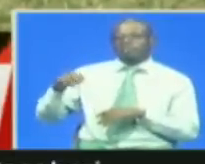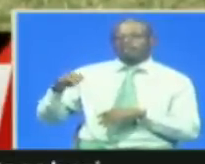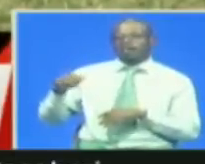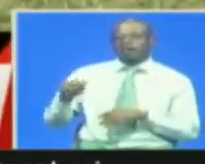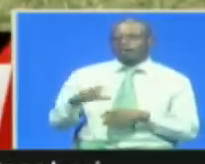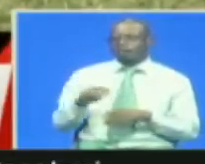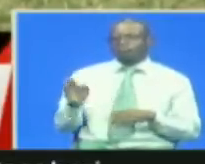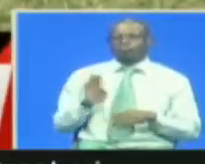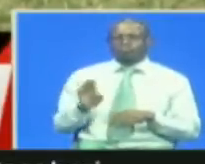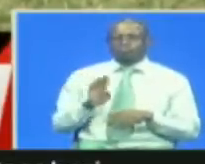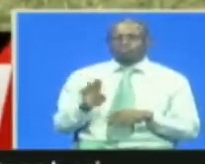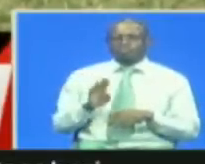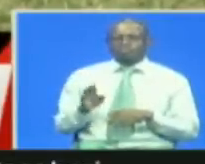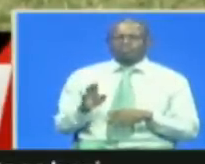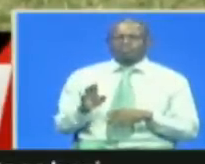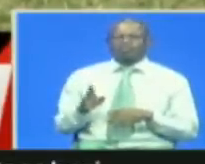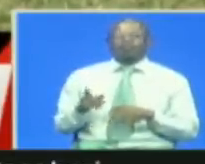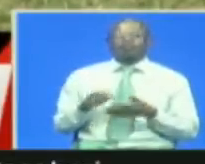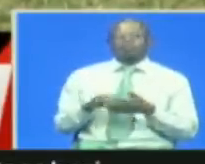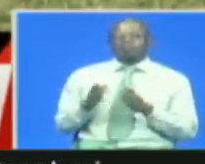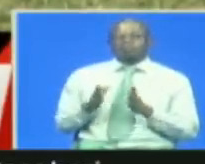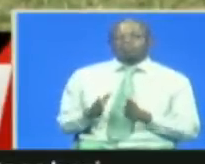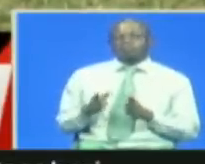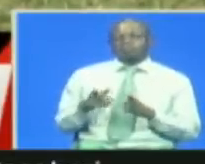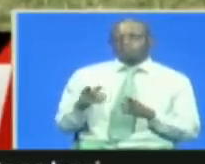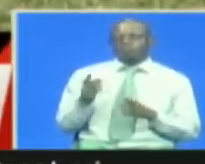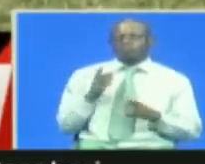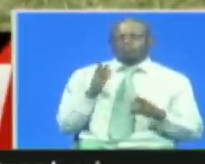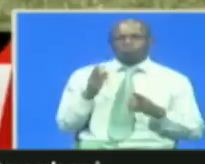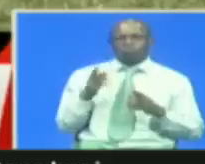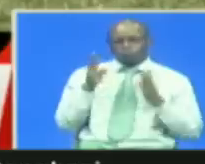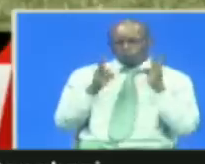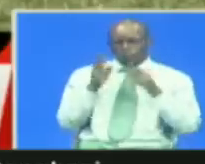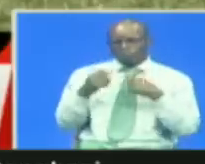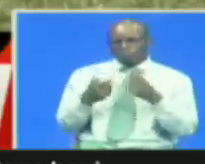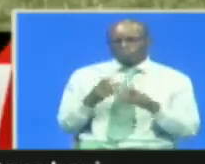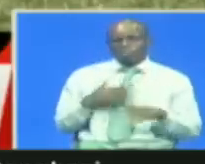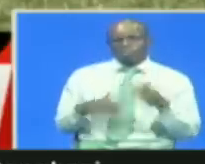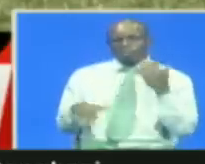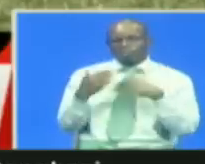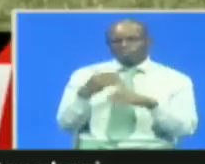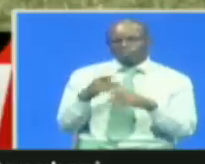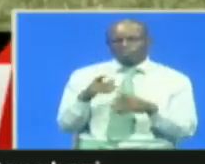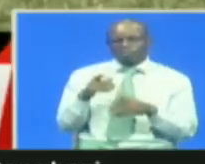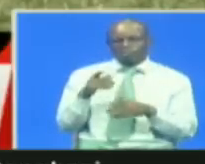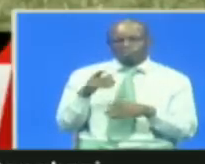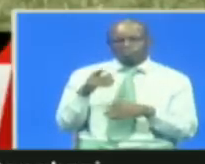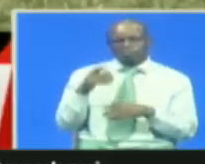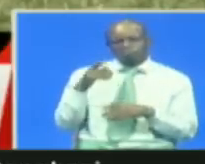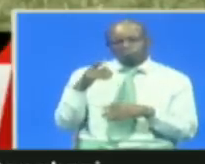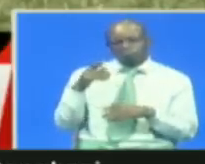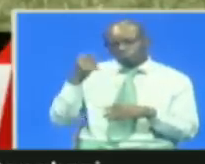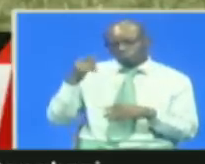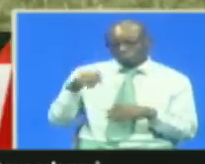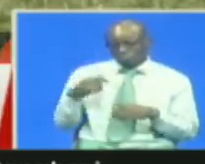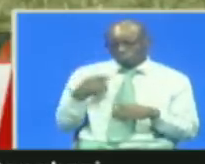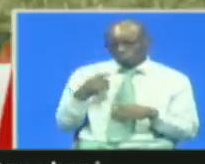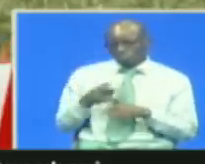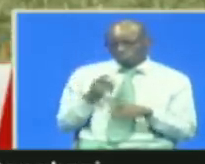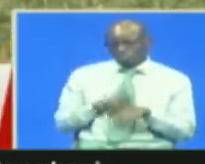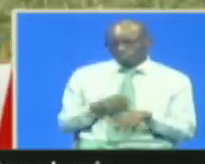worried about my career because I just know that since I was a small